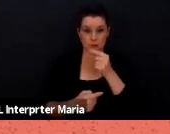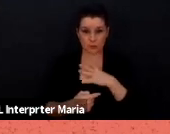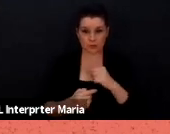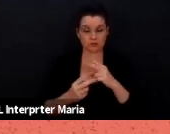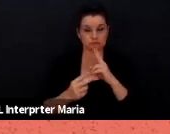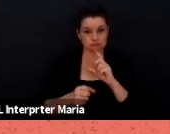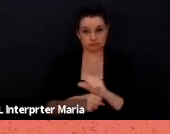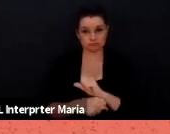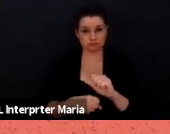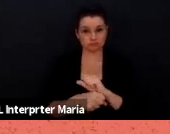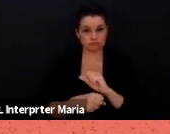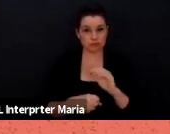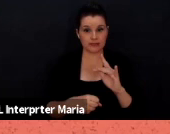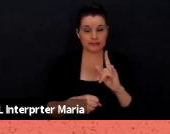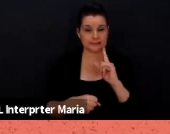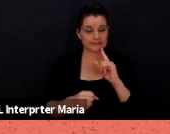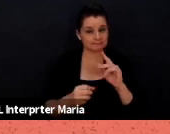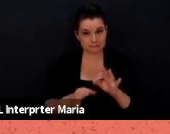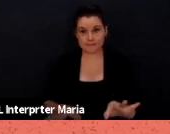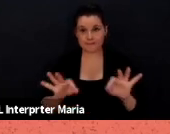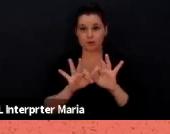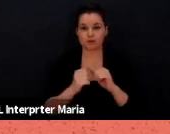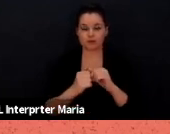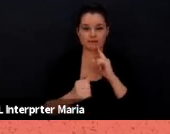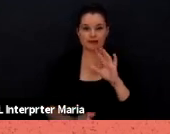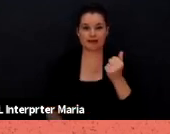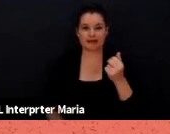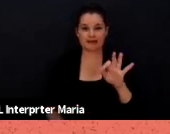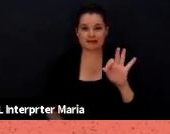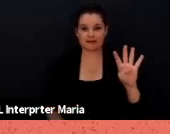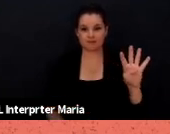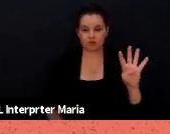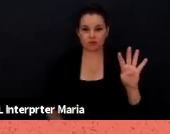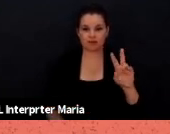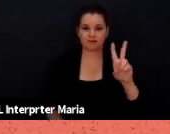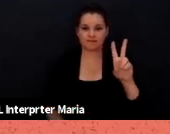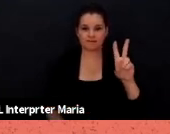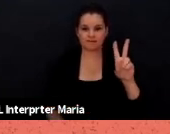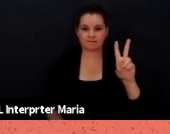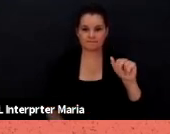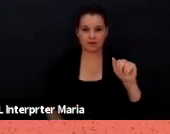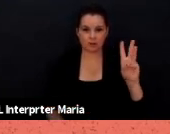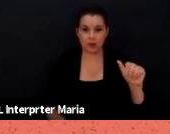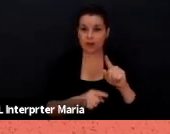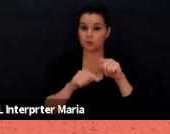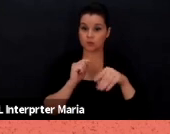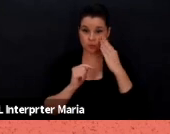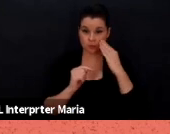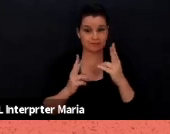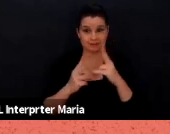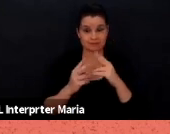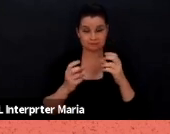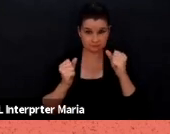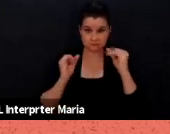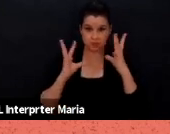much instrumental in the passing of the 1994 VAWA, which we all know is incredibly